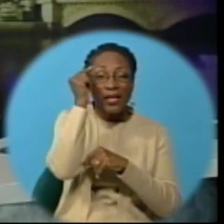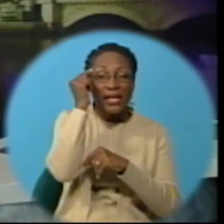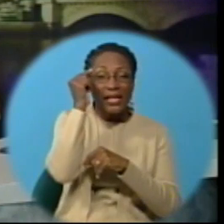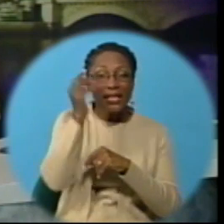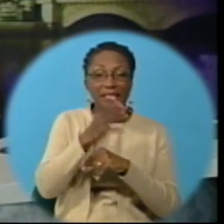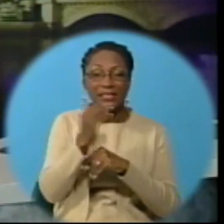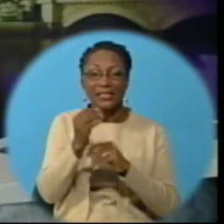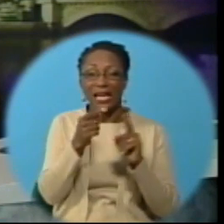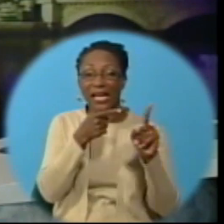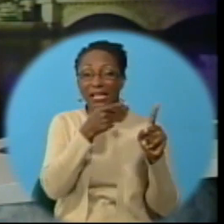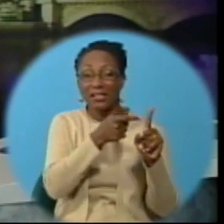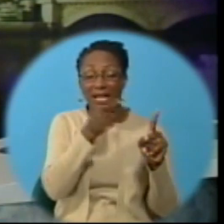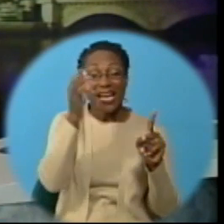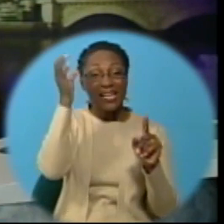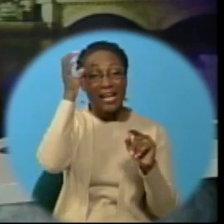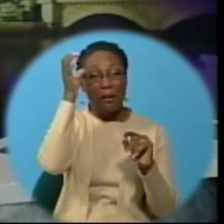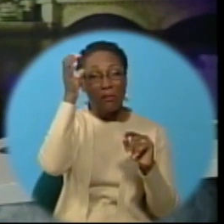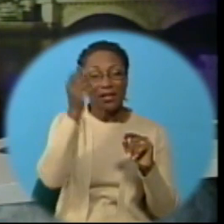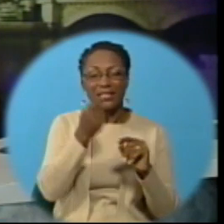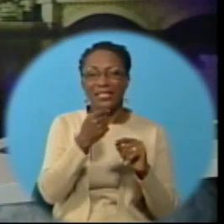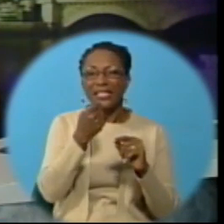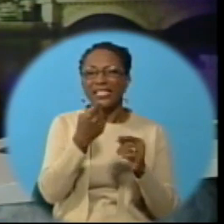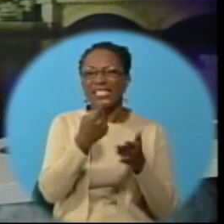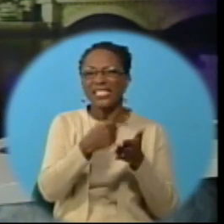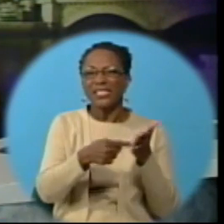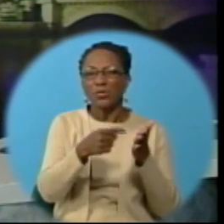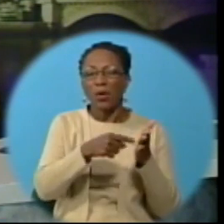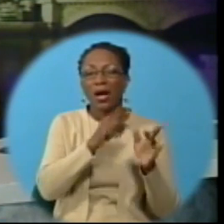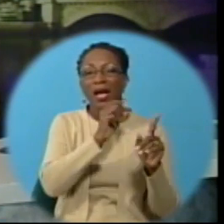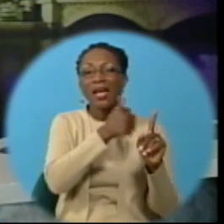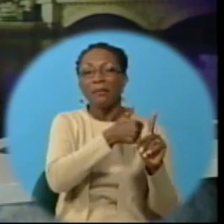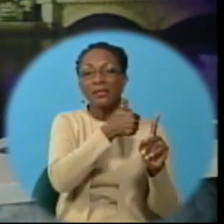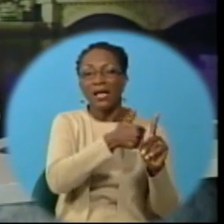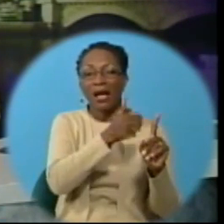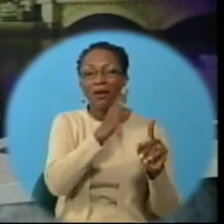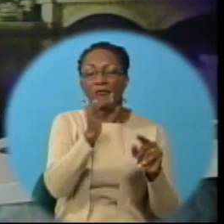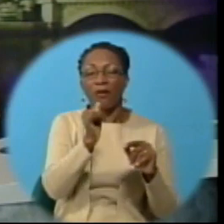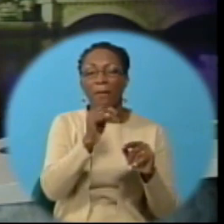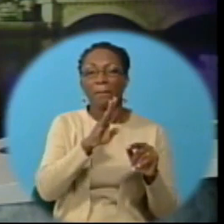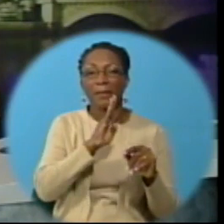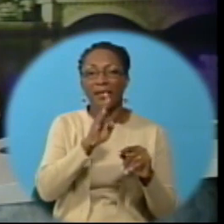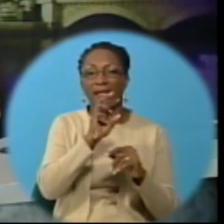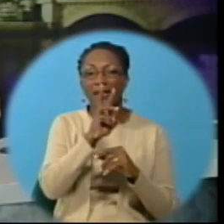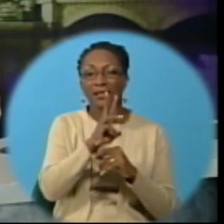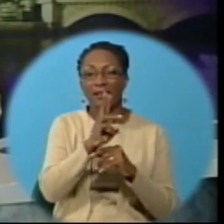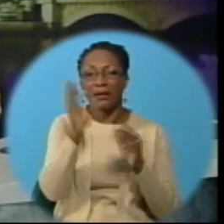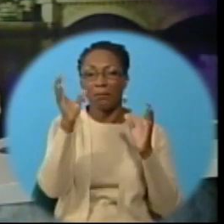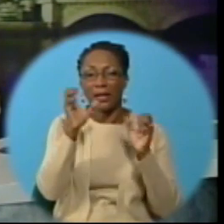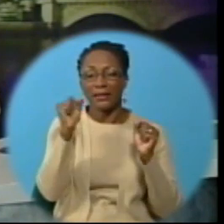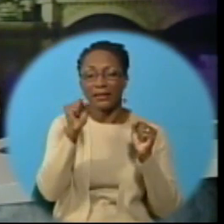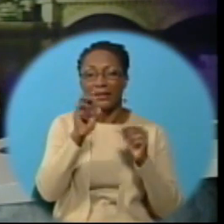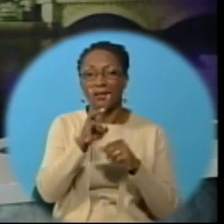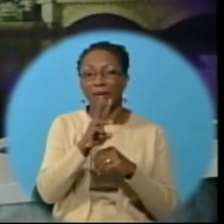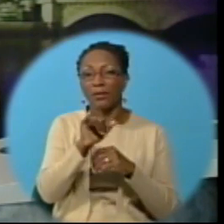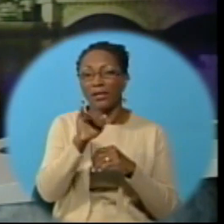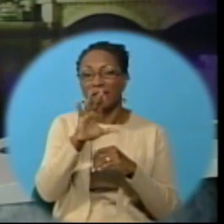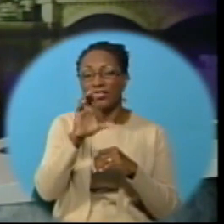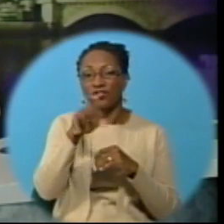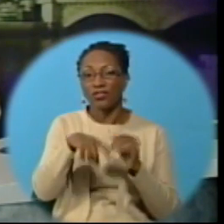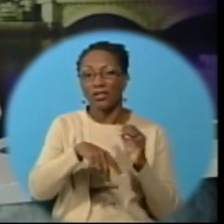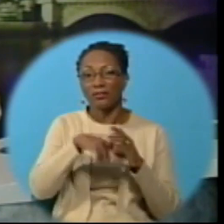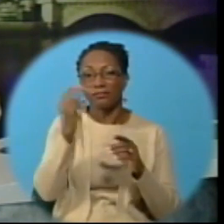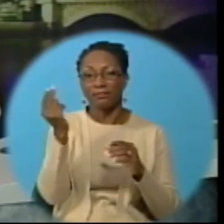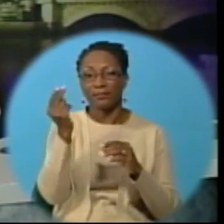words, he had disqualified himself from being president of the WICB and should resign. Australia needed